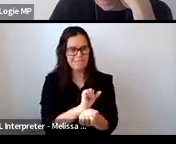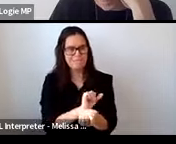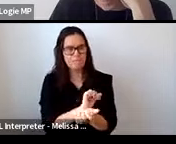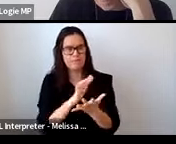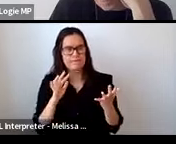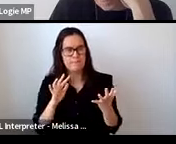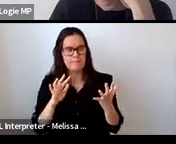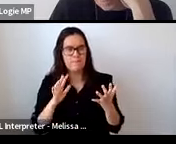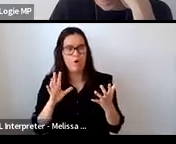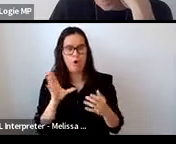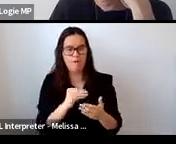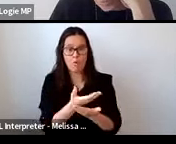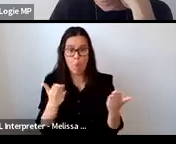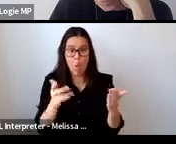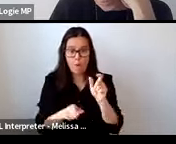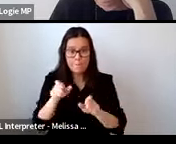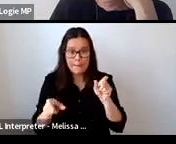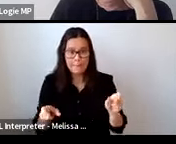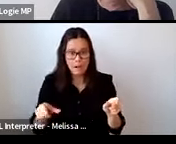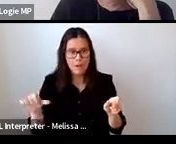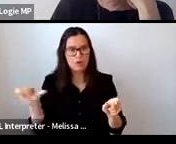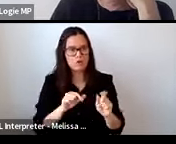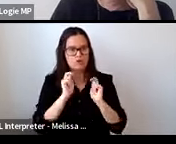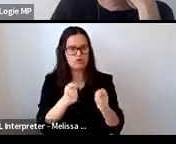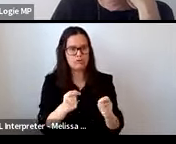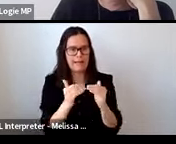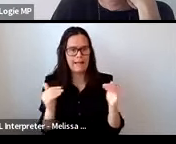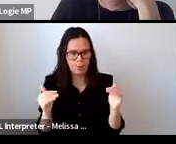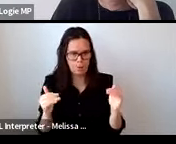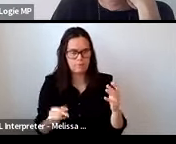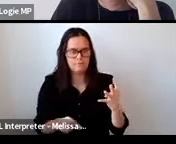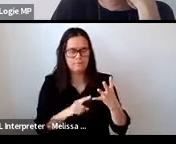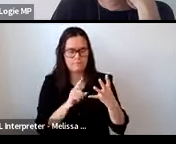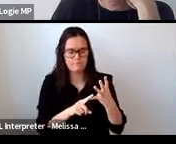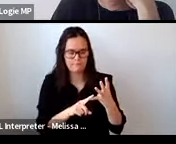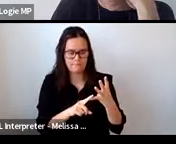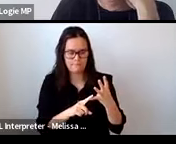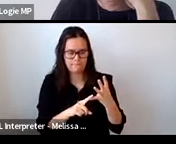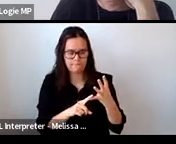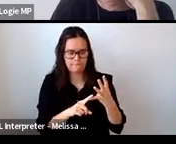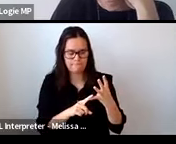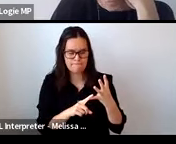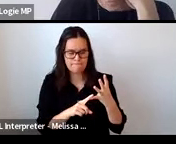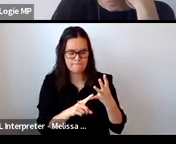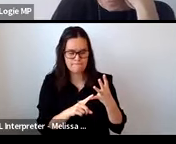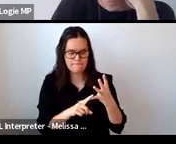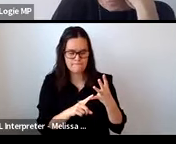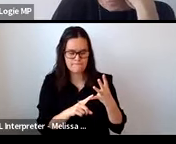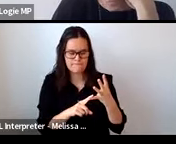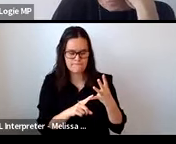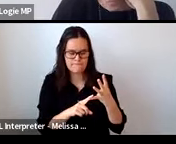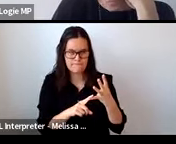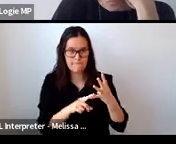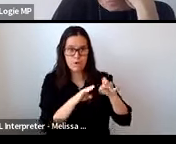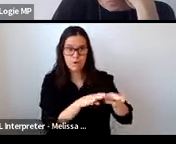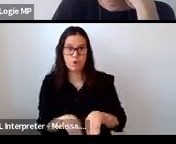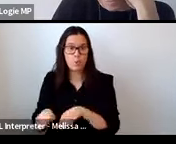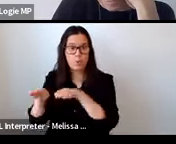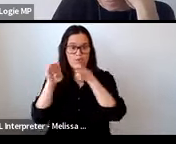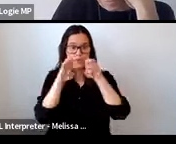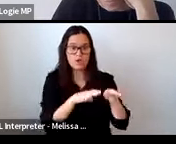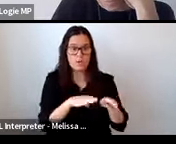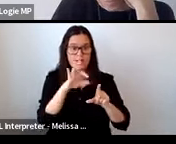everyone are to be treated equitably. Number 4, a universal design